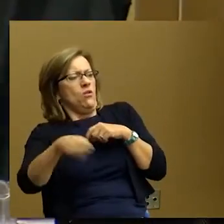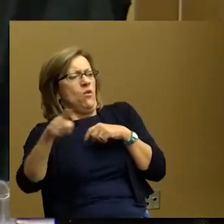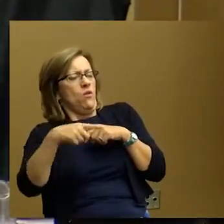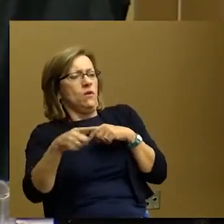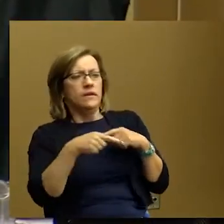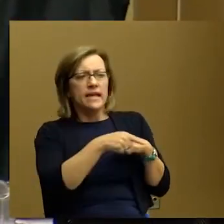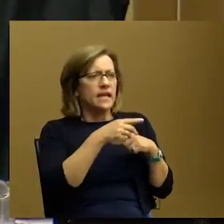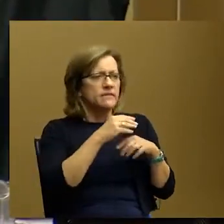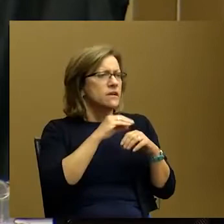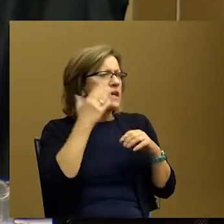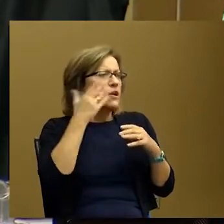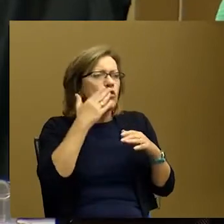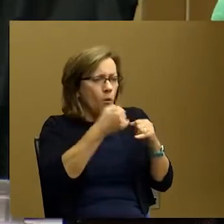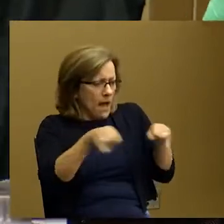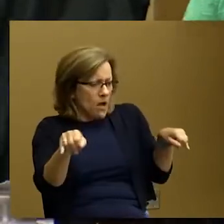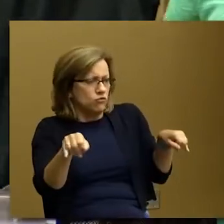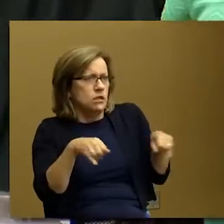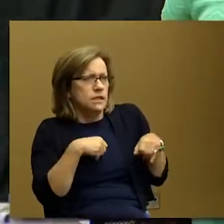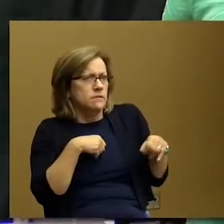know boundaries.